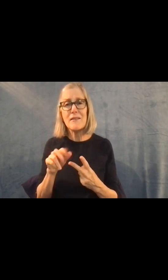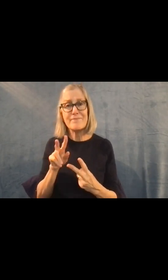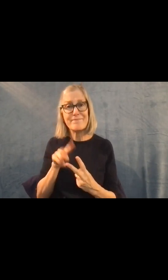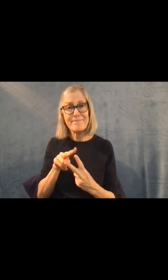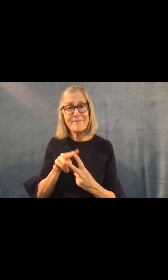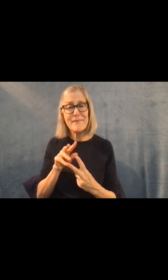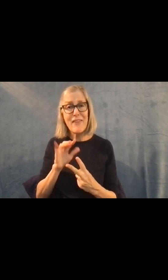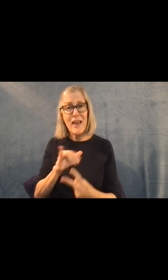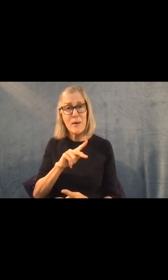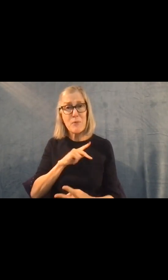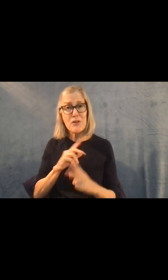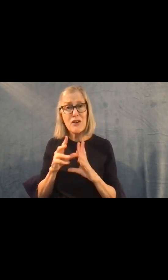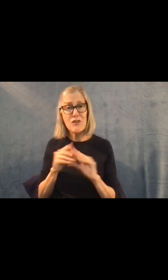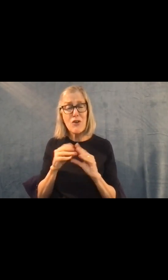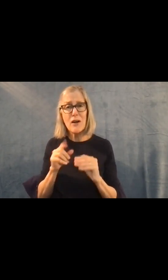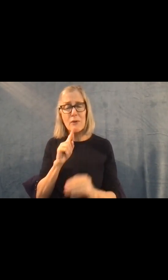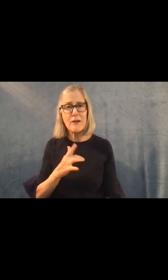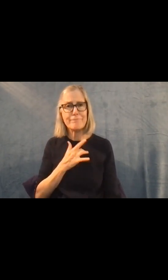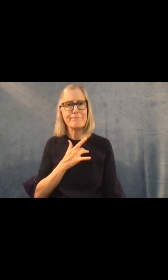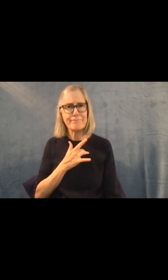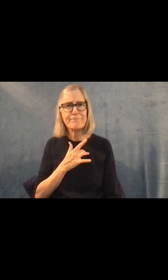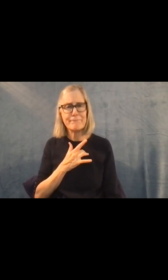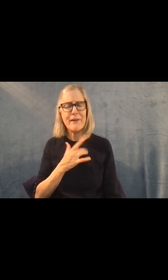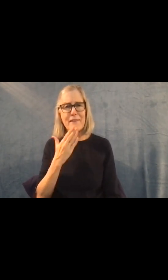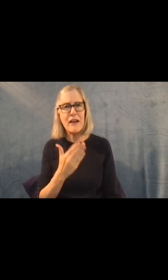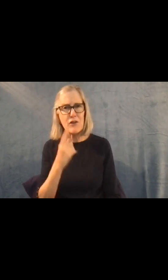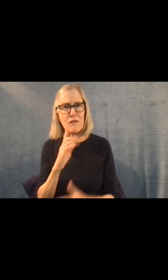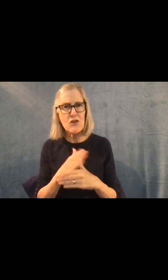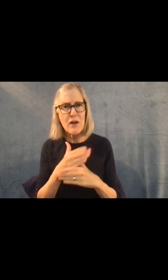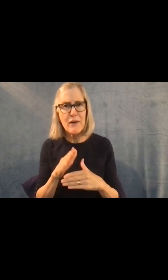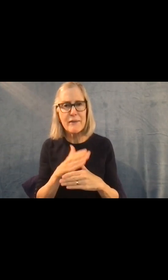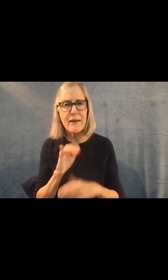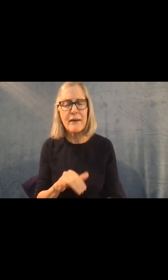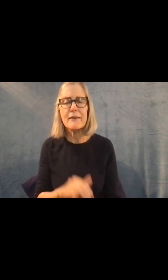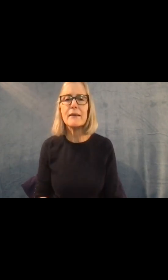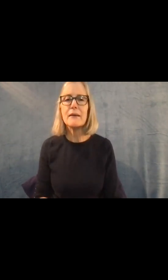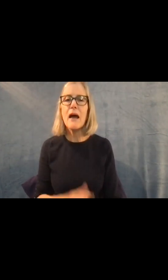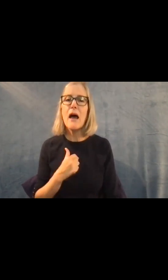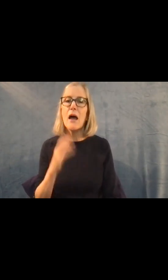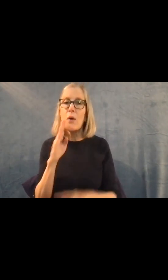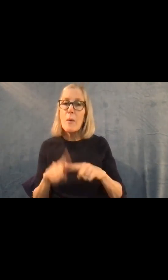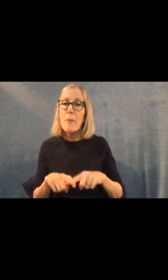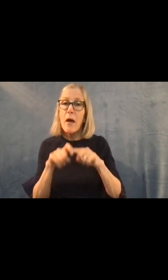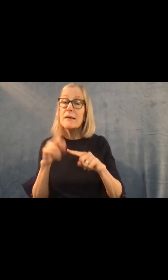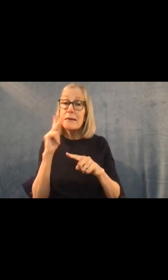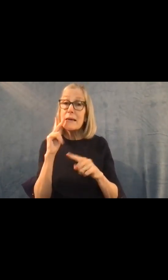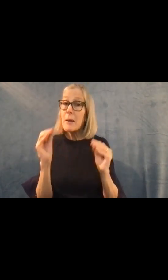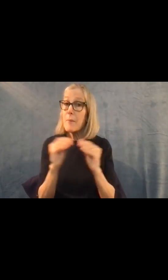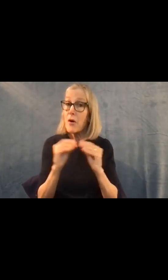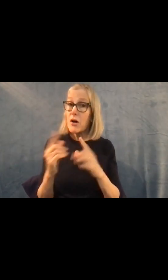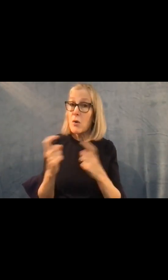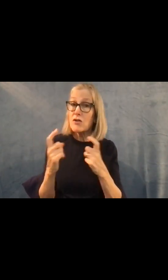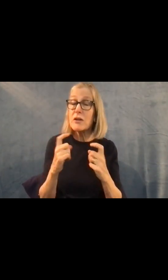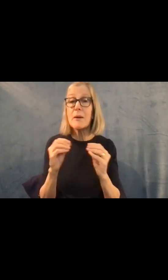it home. I just want to pause here and see if anybody else has questions or comments. If you're joining by